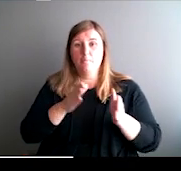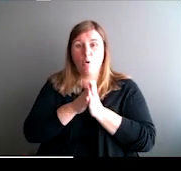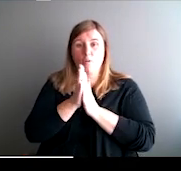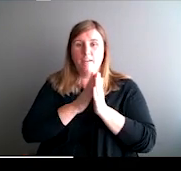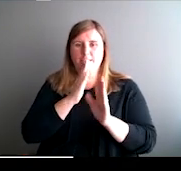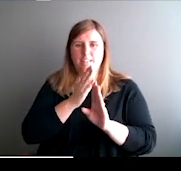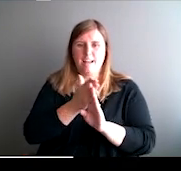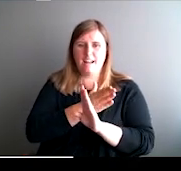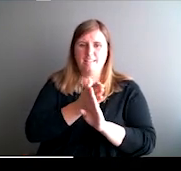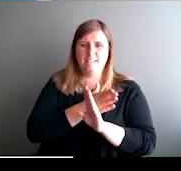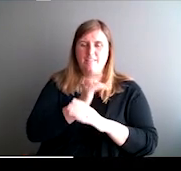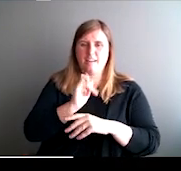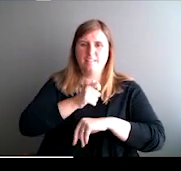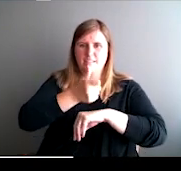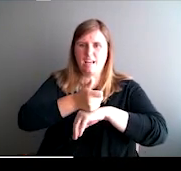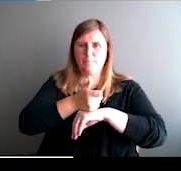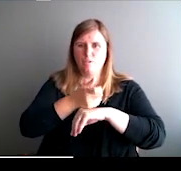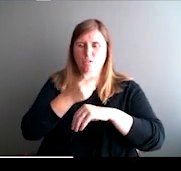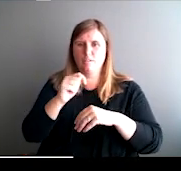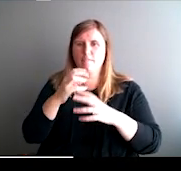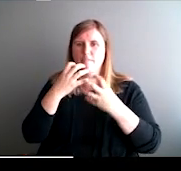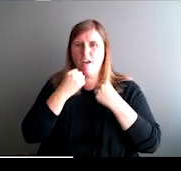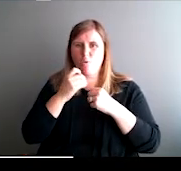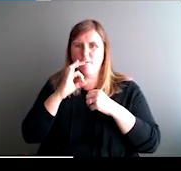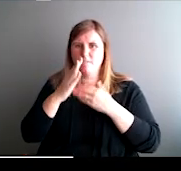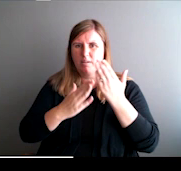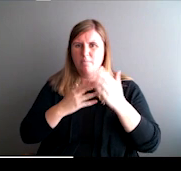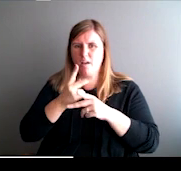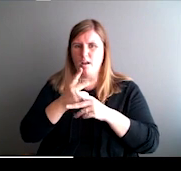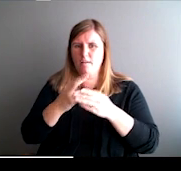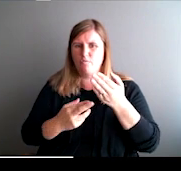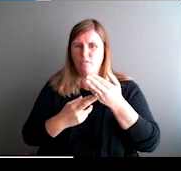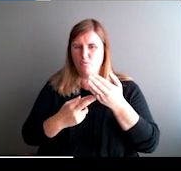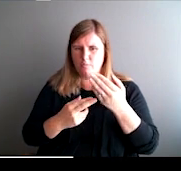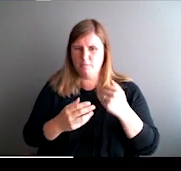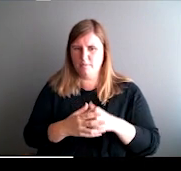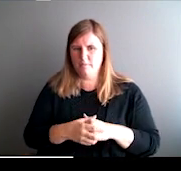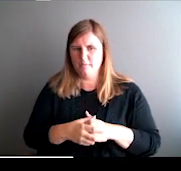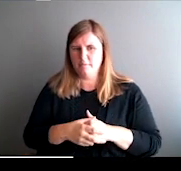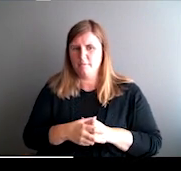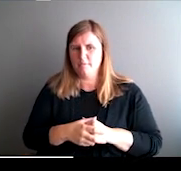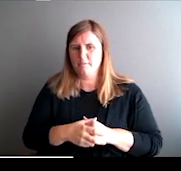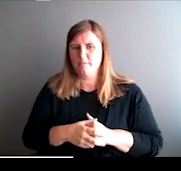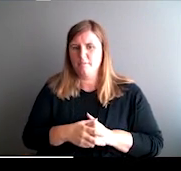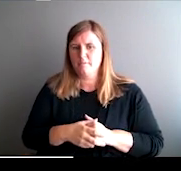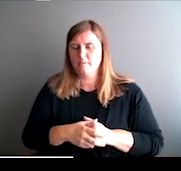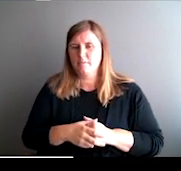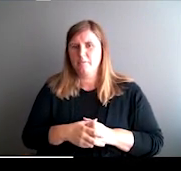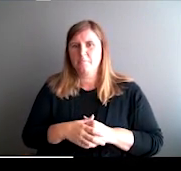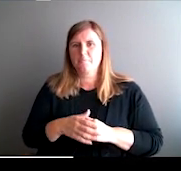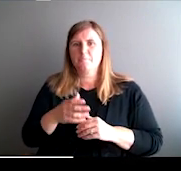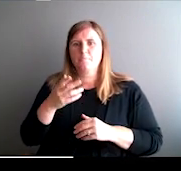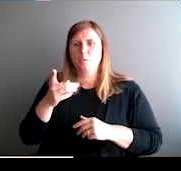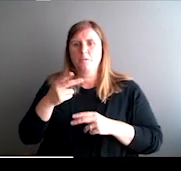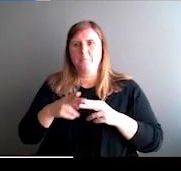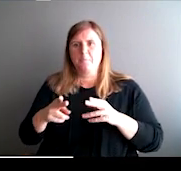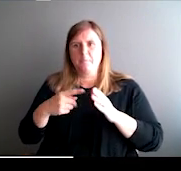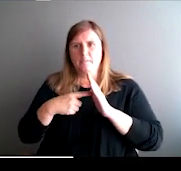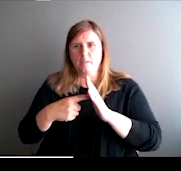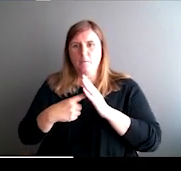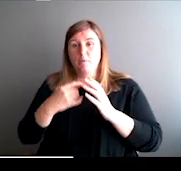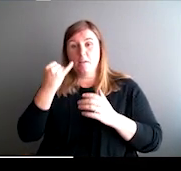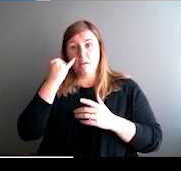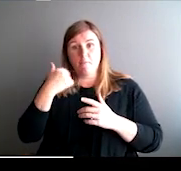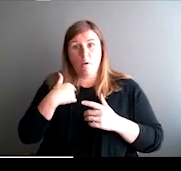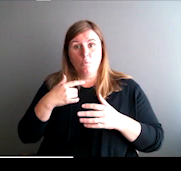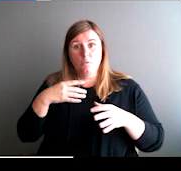that establishes the value of some kind of reinforcement. I'll give you a small example. If I were